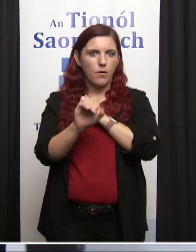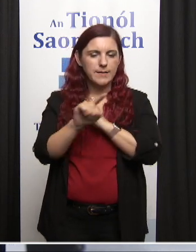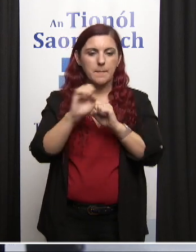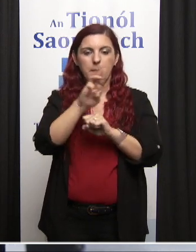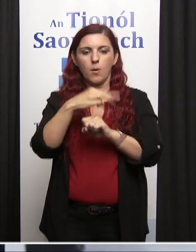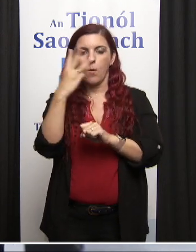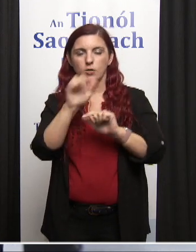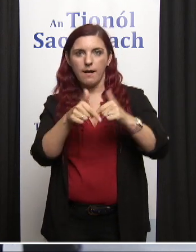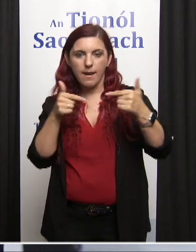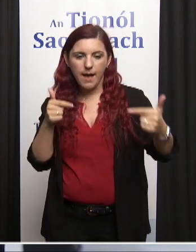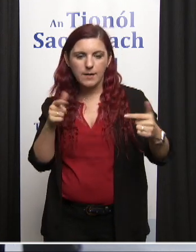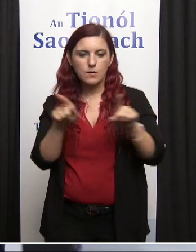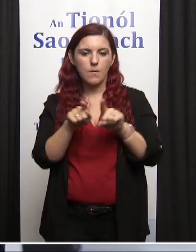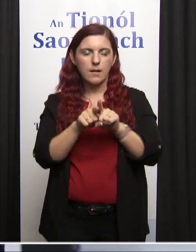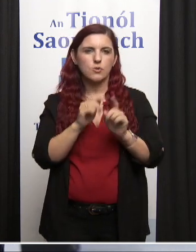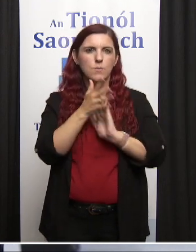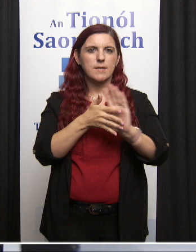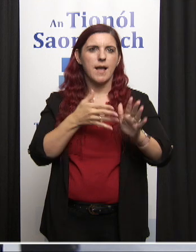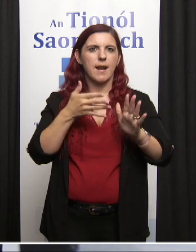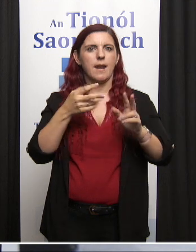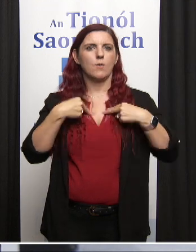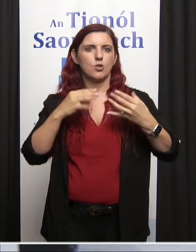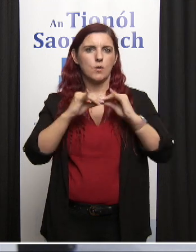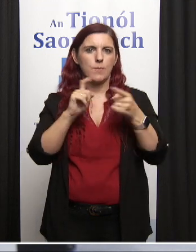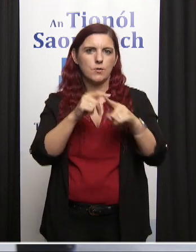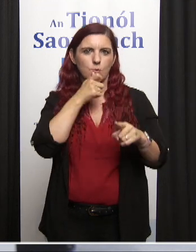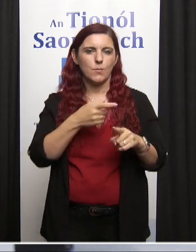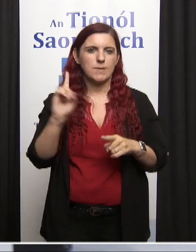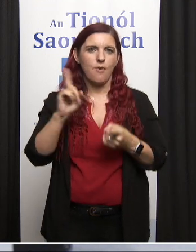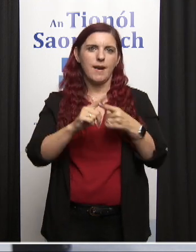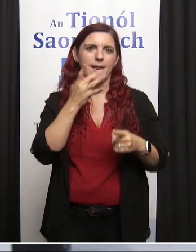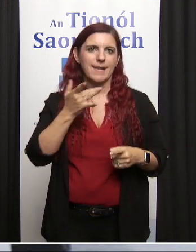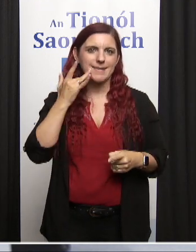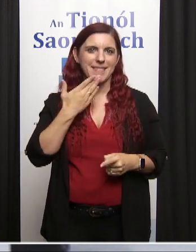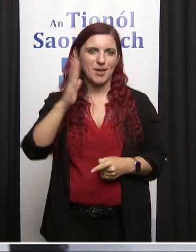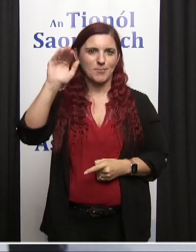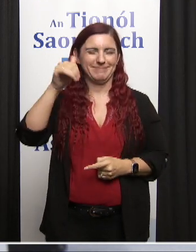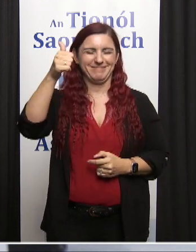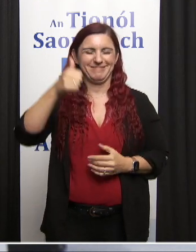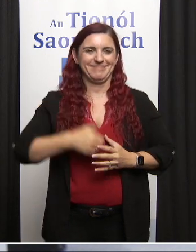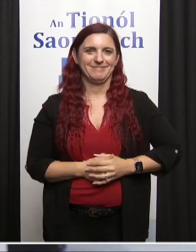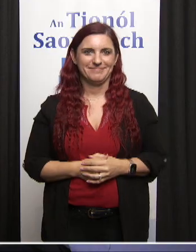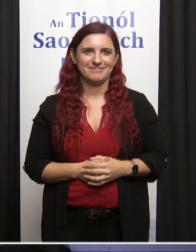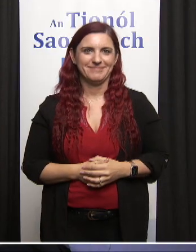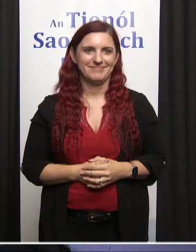us online. To our sign language interpreters, Darren and Lisa, Gurmalgut.